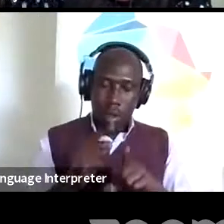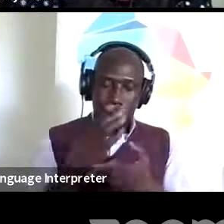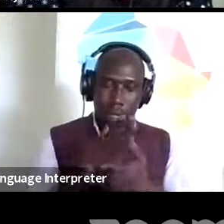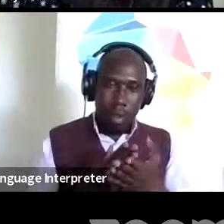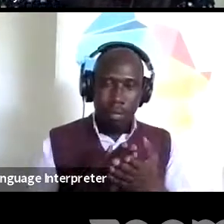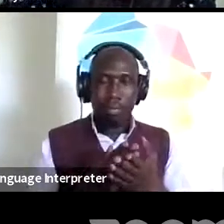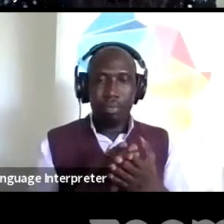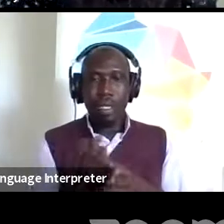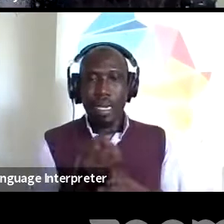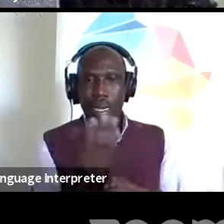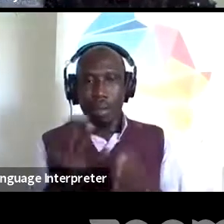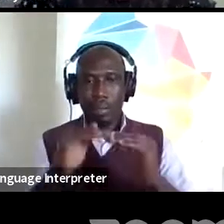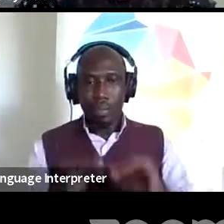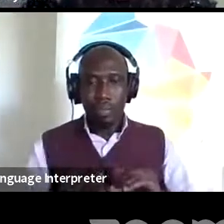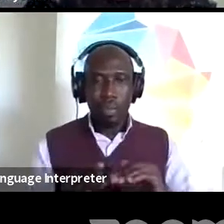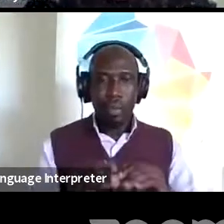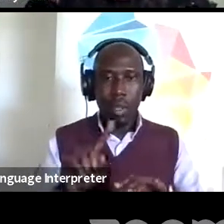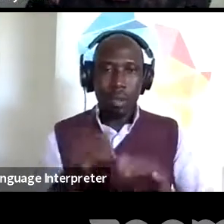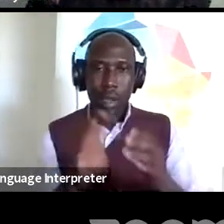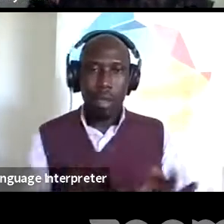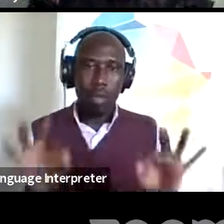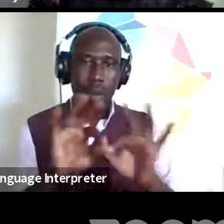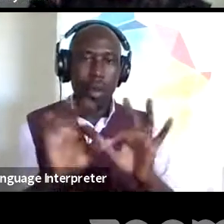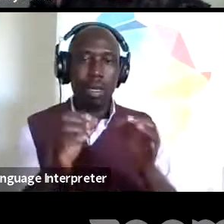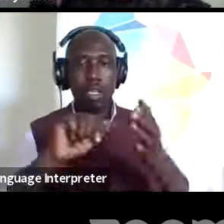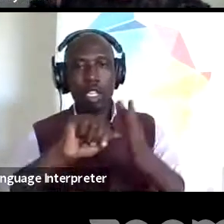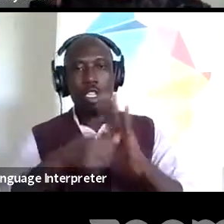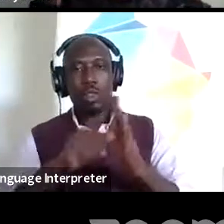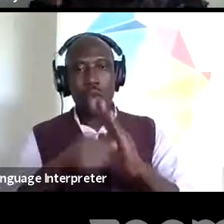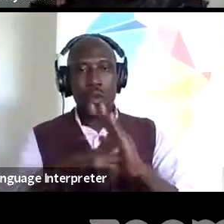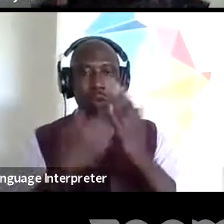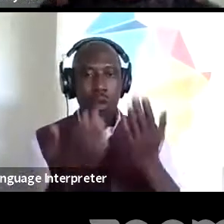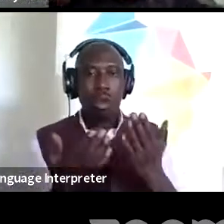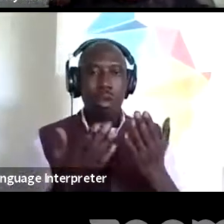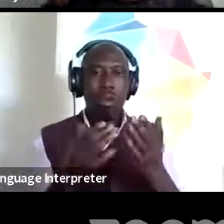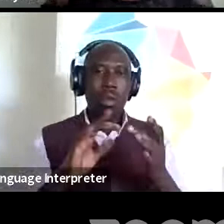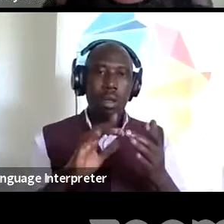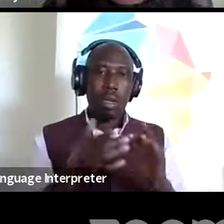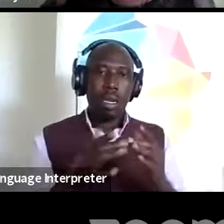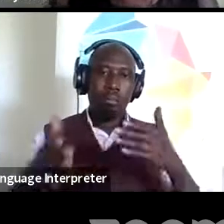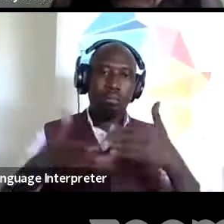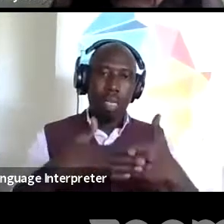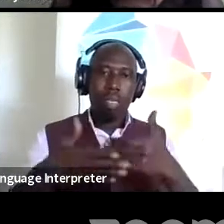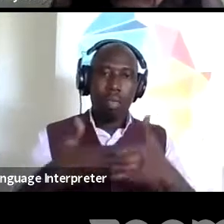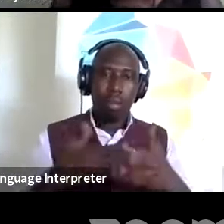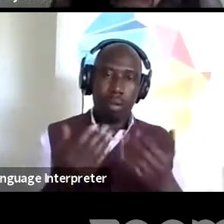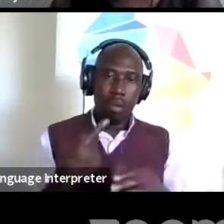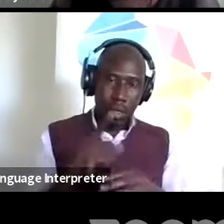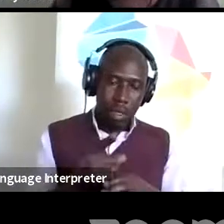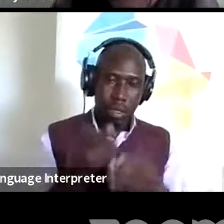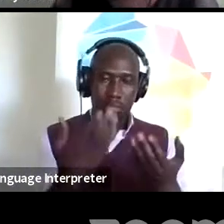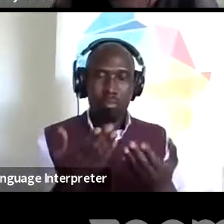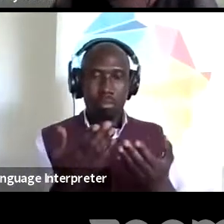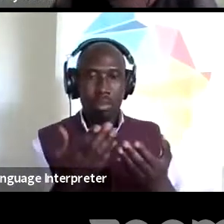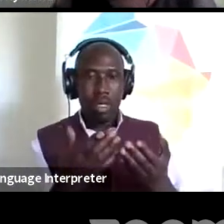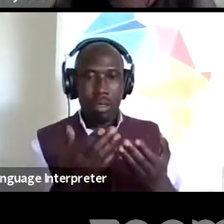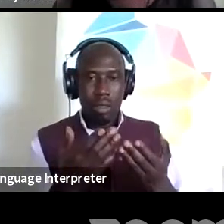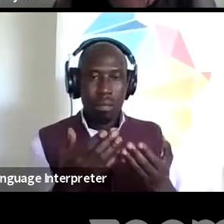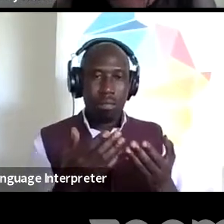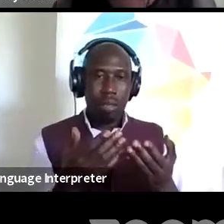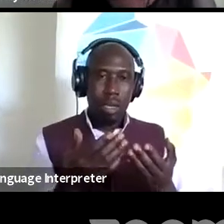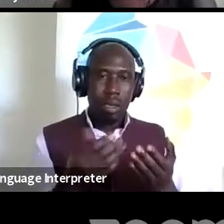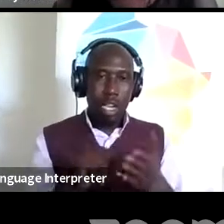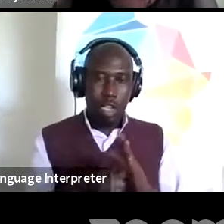And then also one critical issue was issues of internet shutdowns. We have seen a common trend, particularly